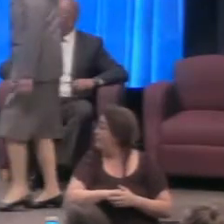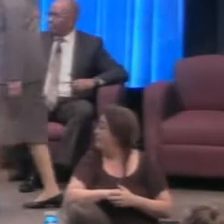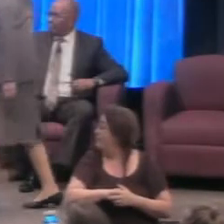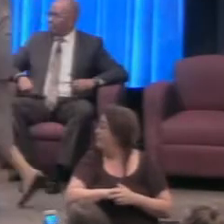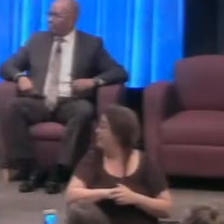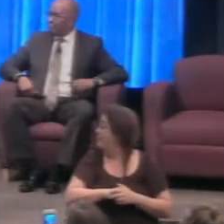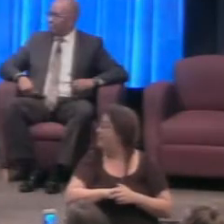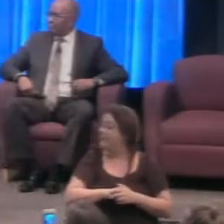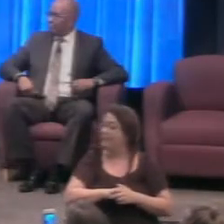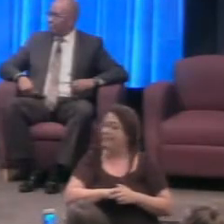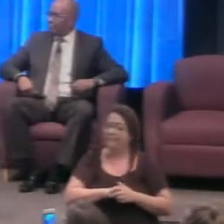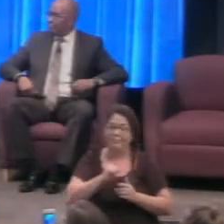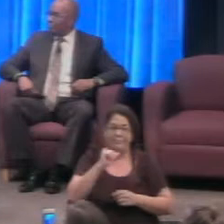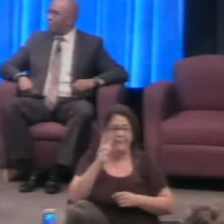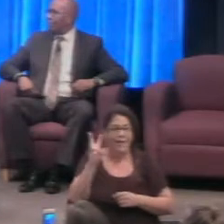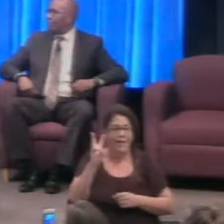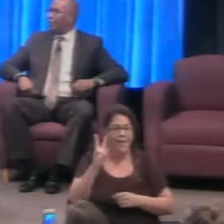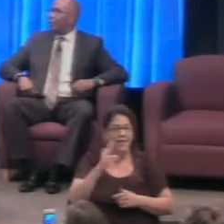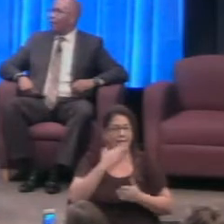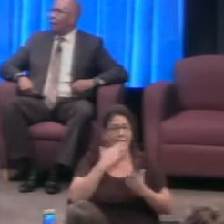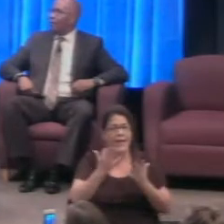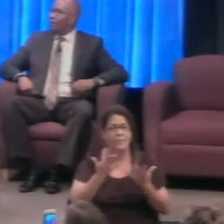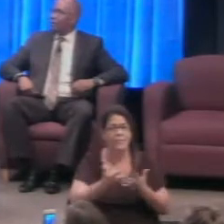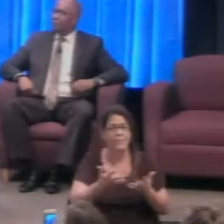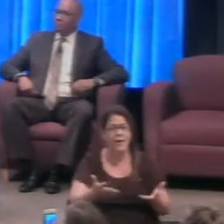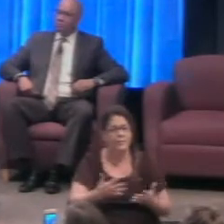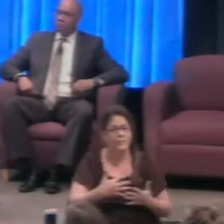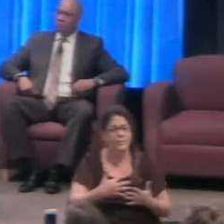Oh, beautiful. Thank you so very much.